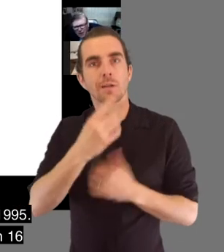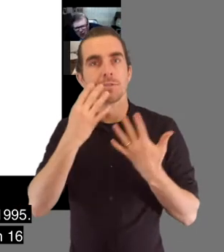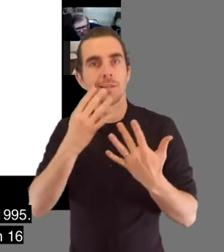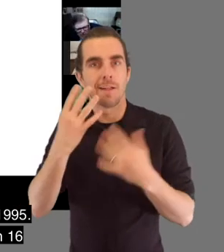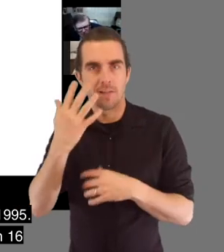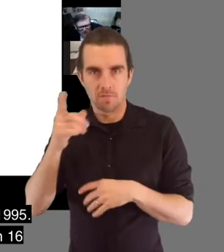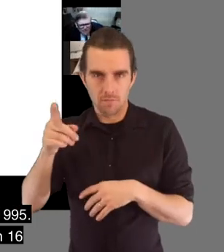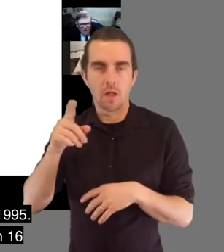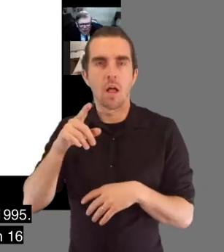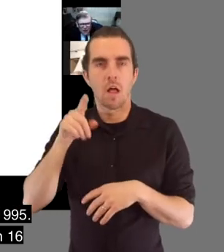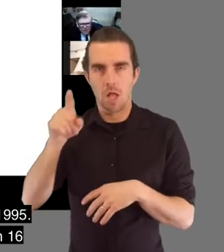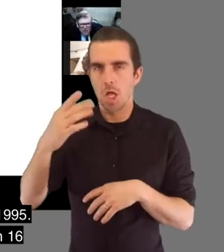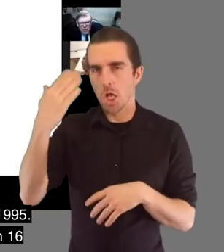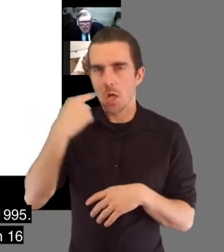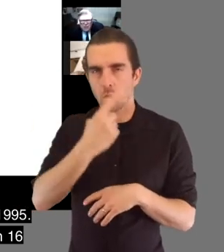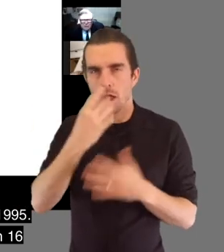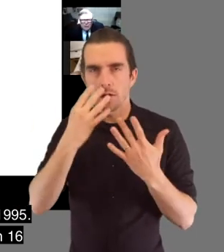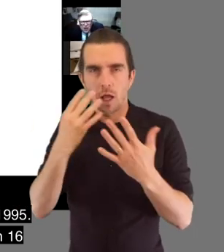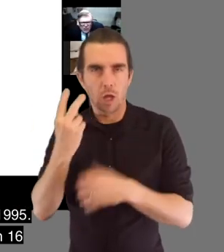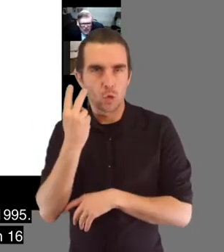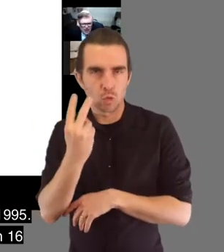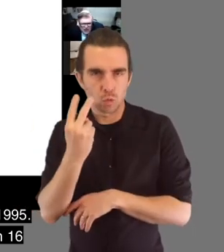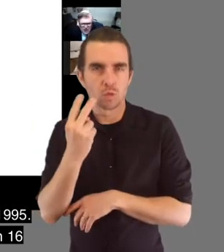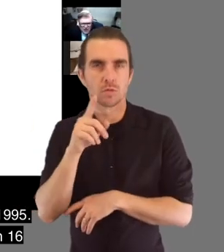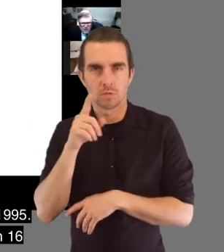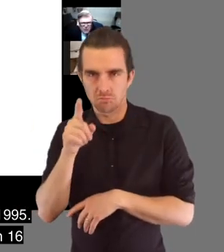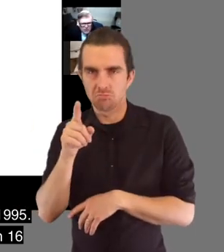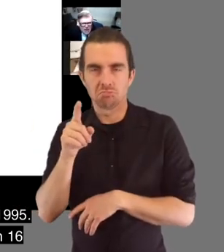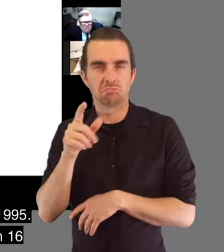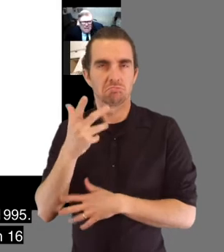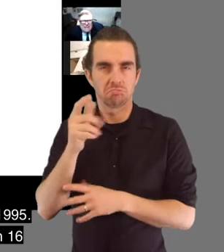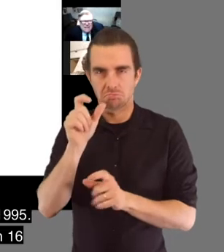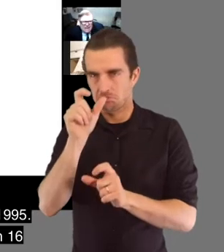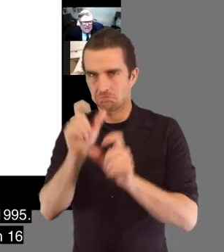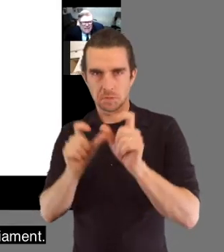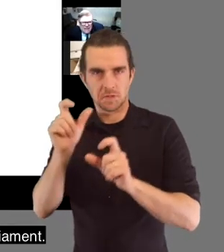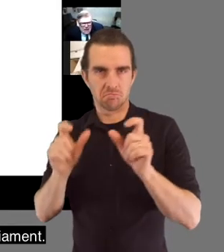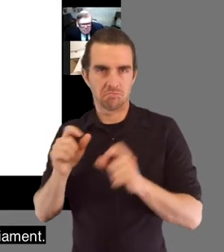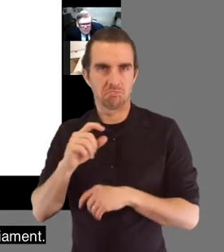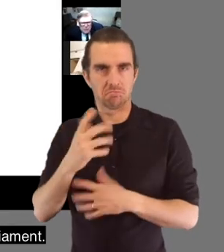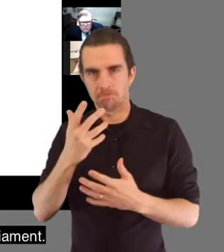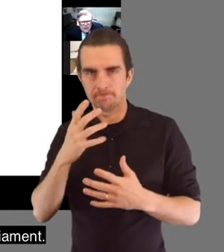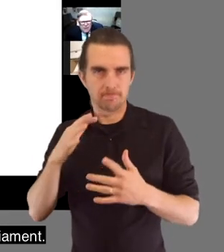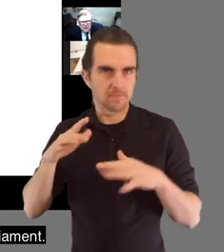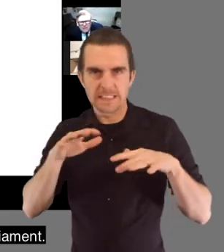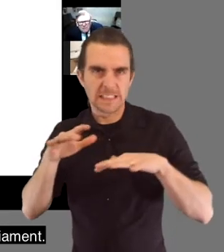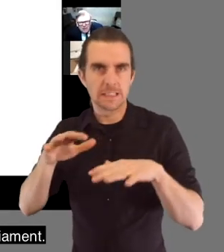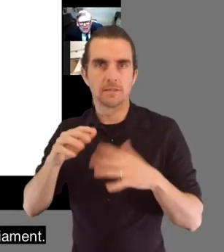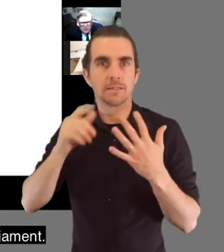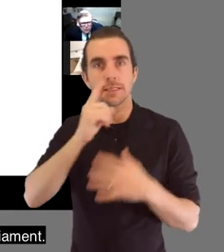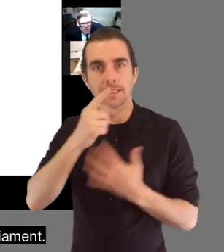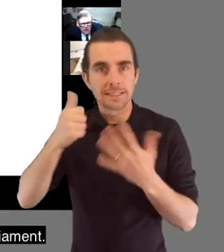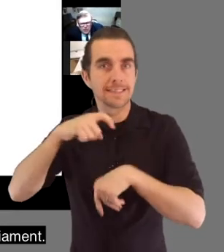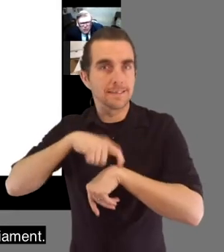in 1995. Starting in 1992, there had been 16 attempts to bring